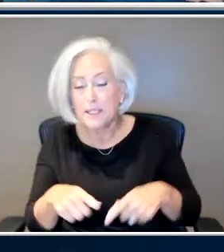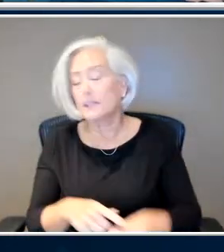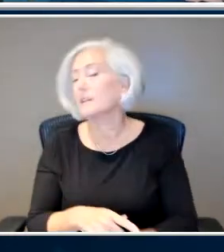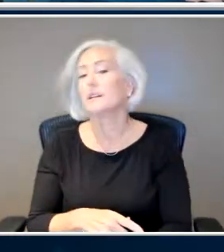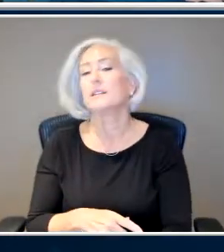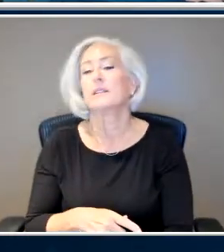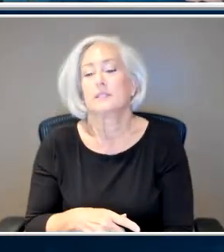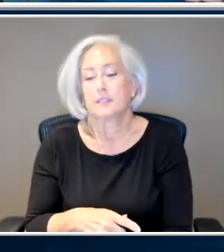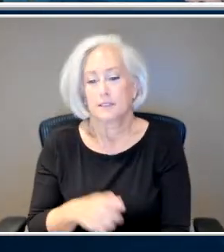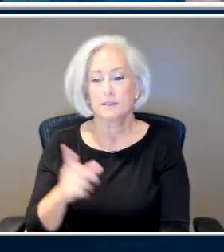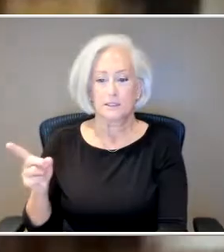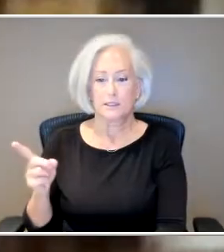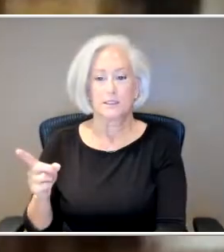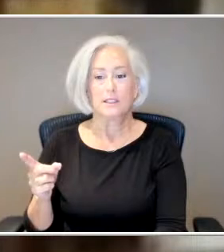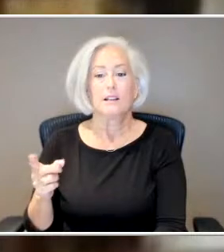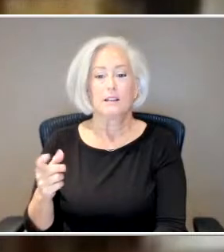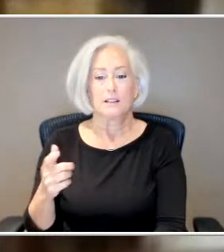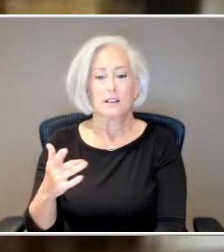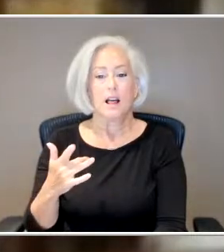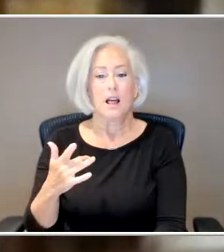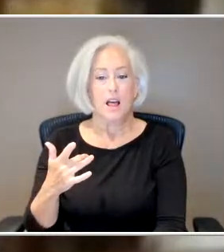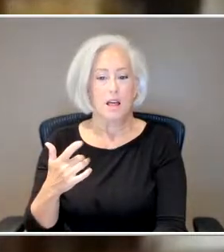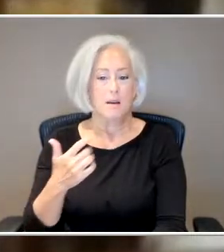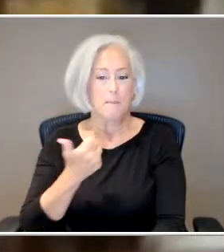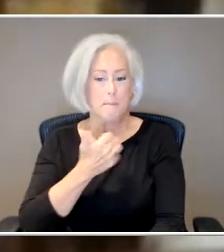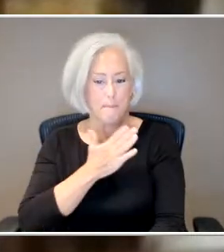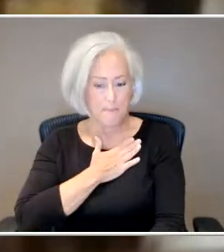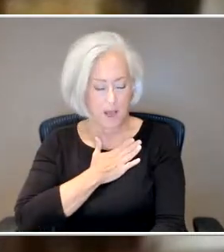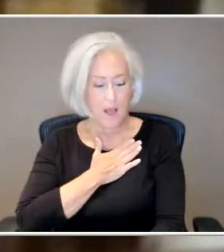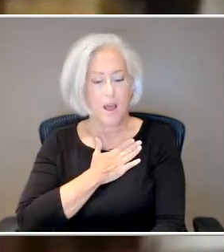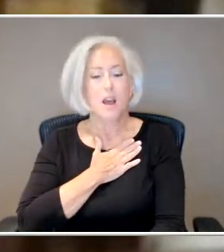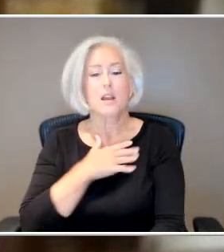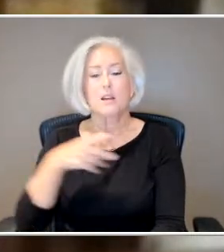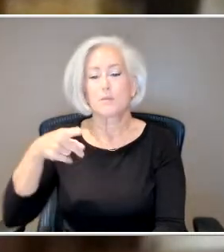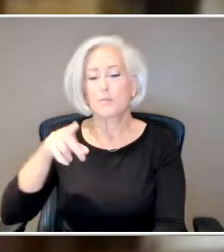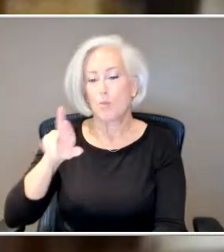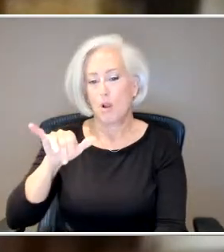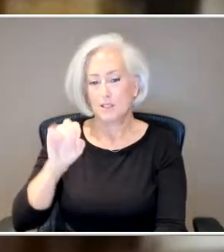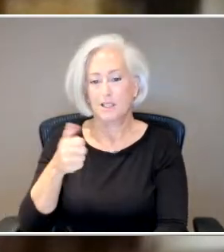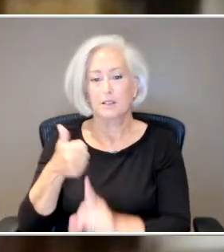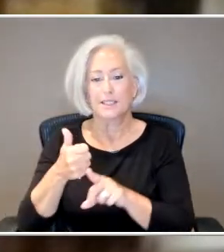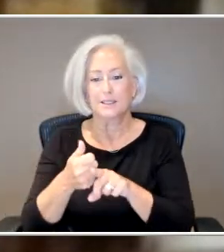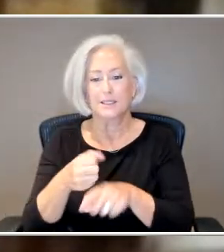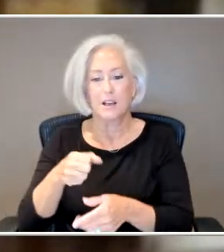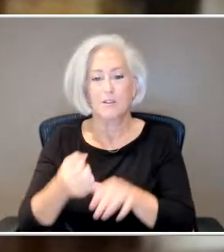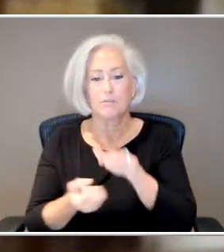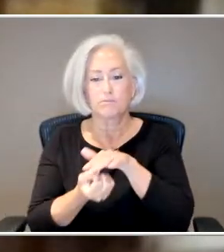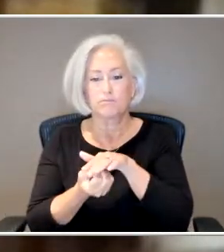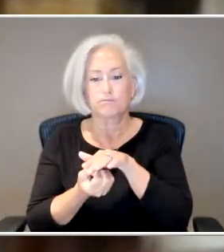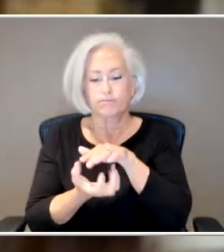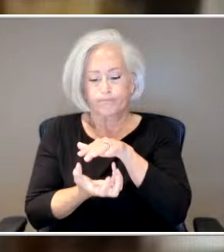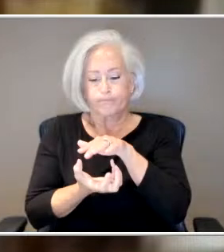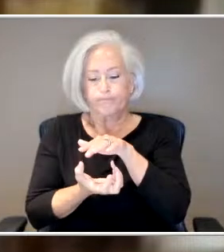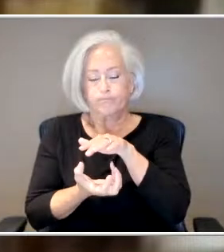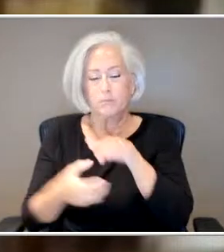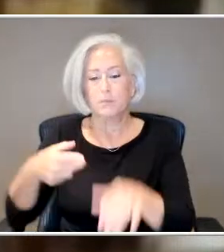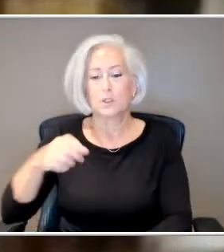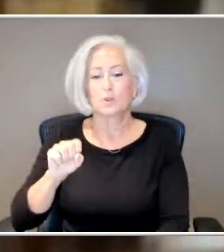I had swelling, a swollen prostate, so you could feel that it was swollen, and